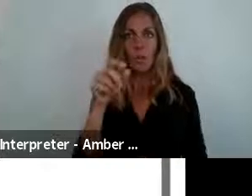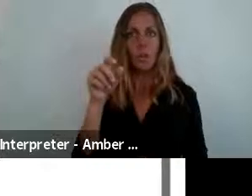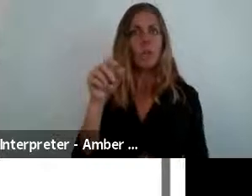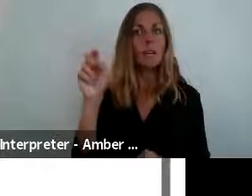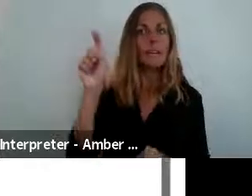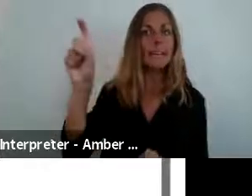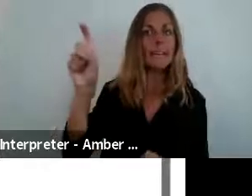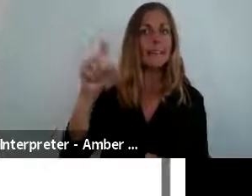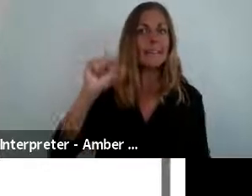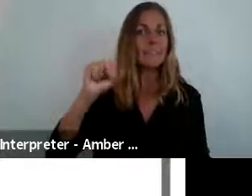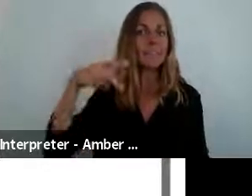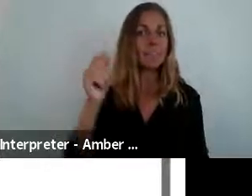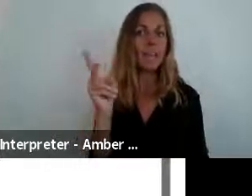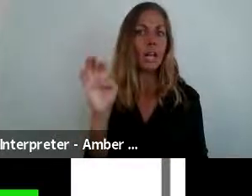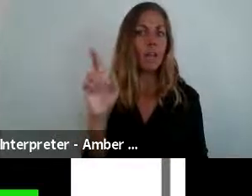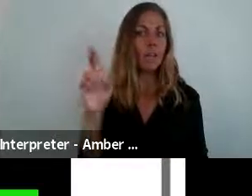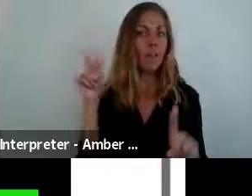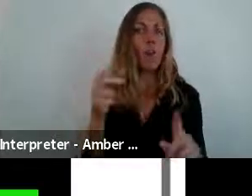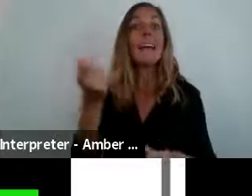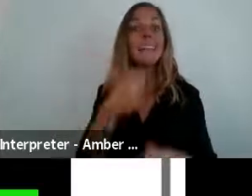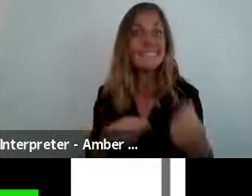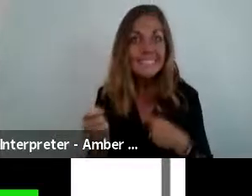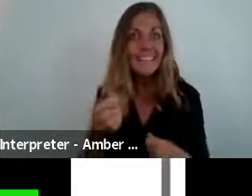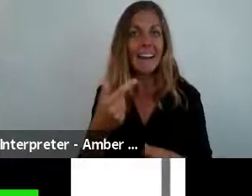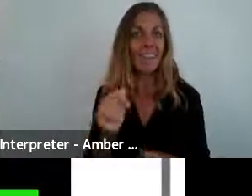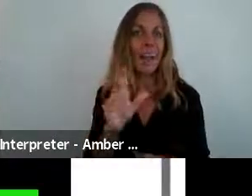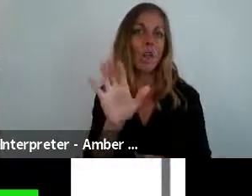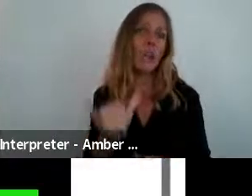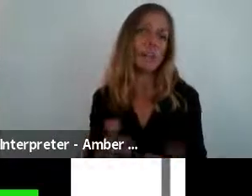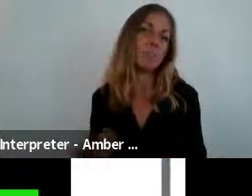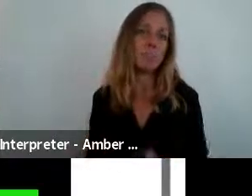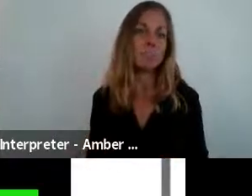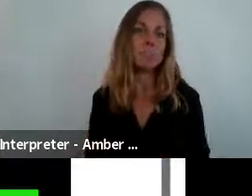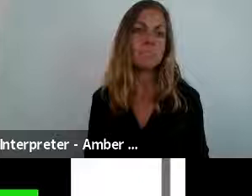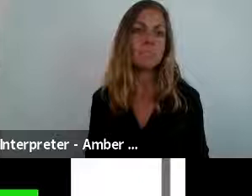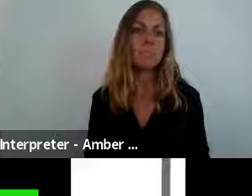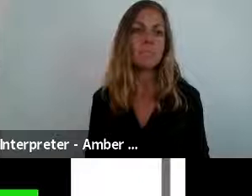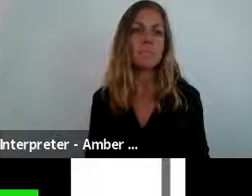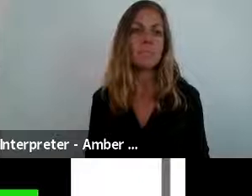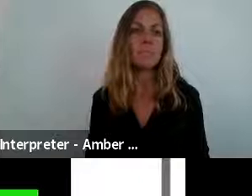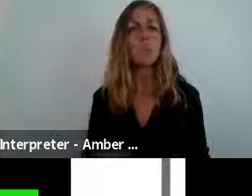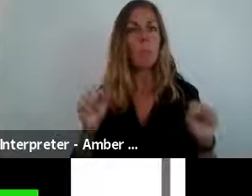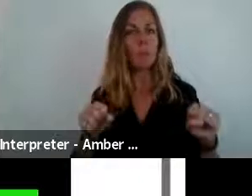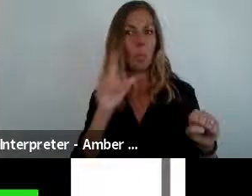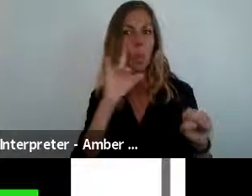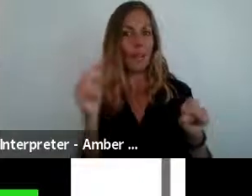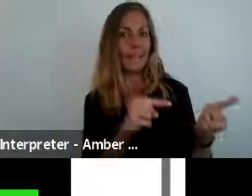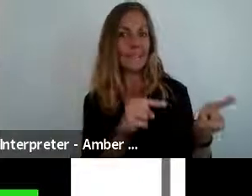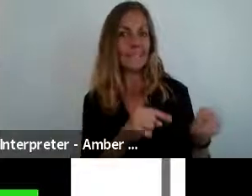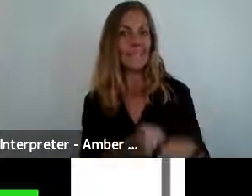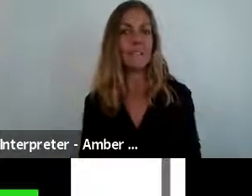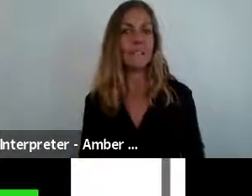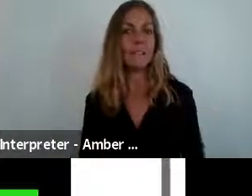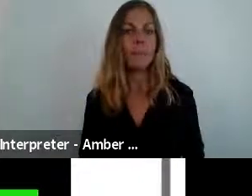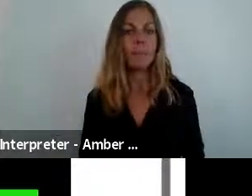as opposed to gallery view. Okay, so it might look something like this. So what you see on